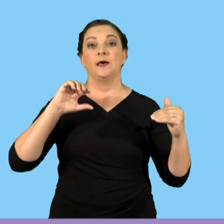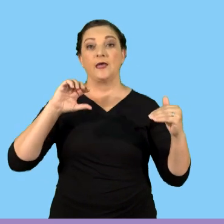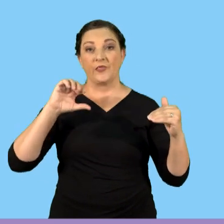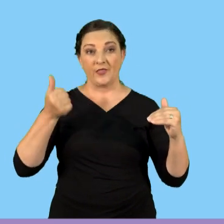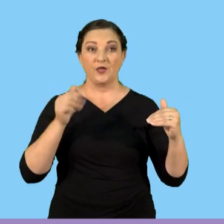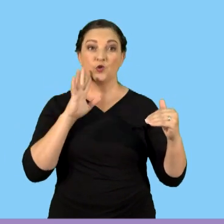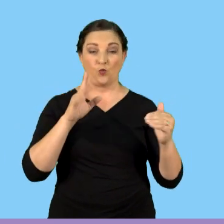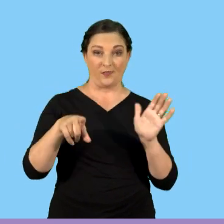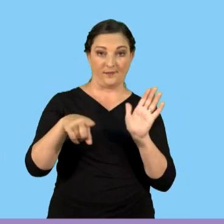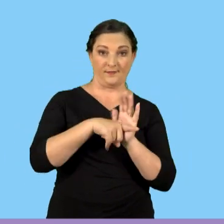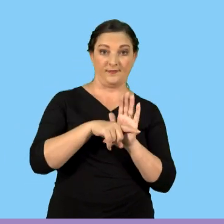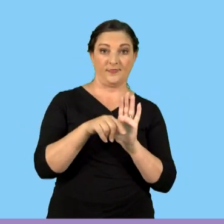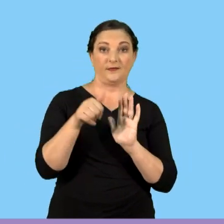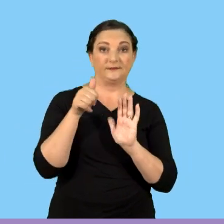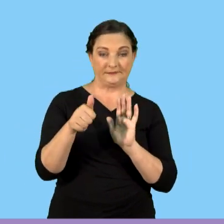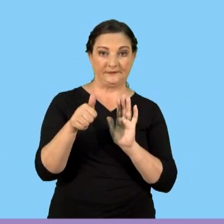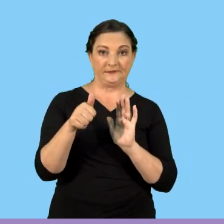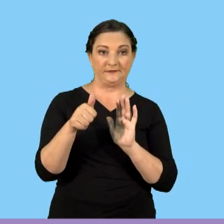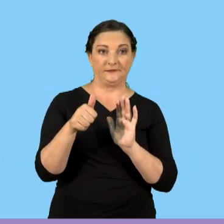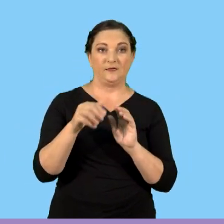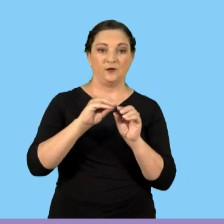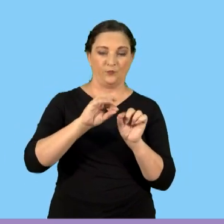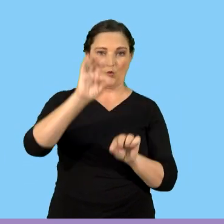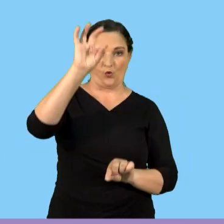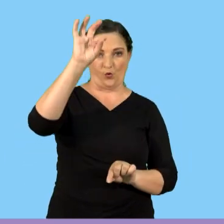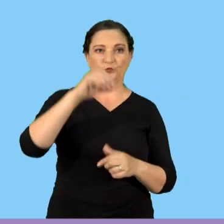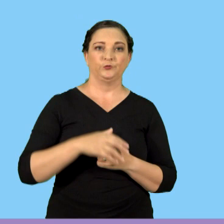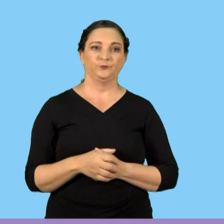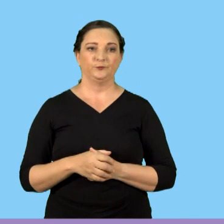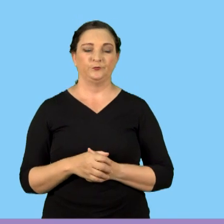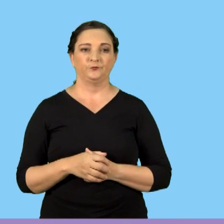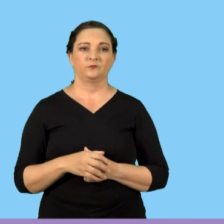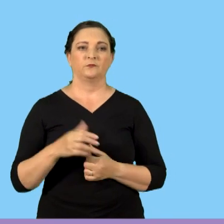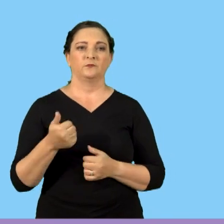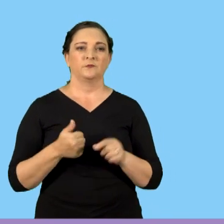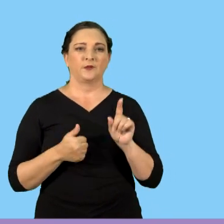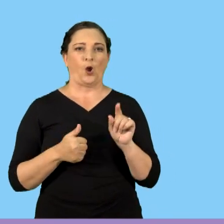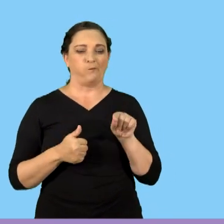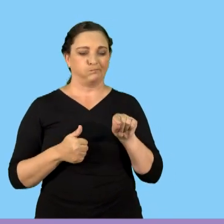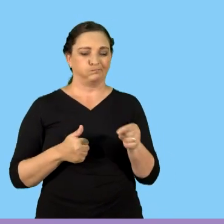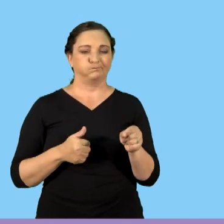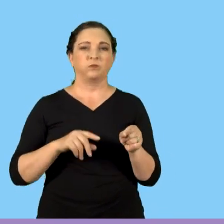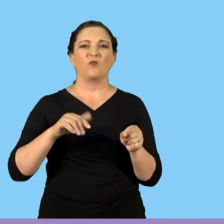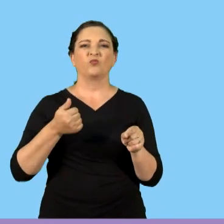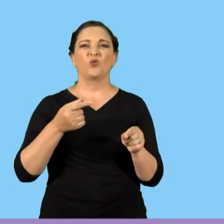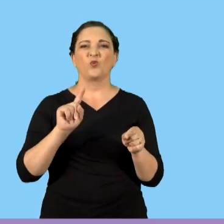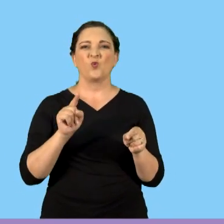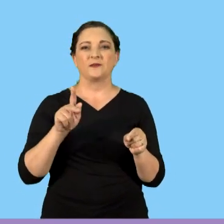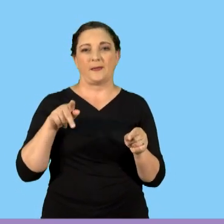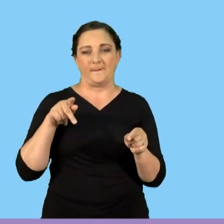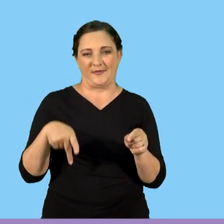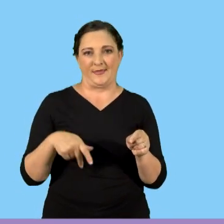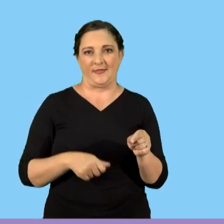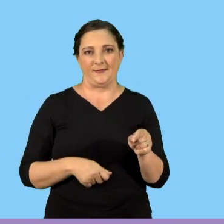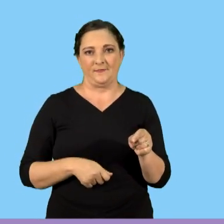-1, and then we are going to move down to the -6, and we are going to place that point there. That would be